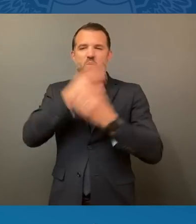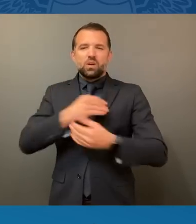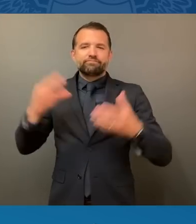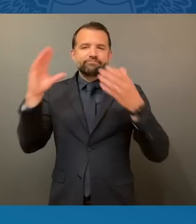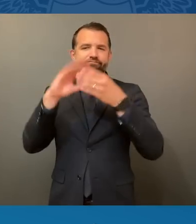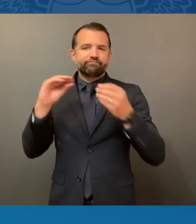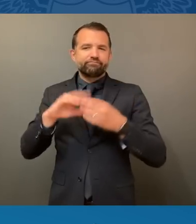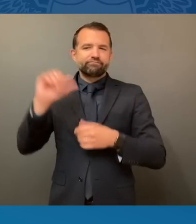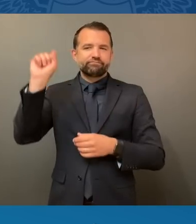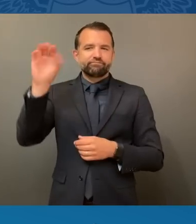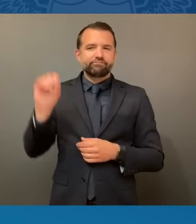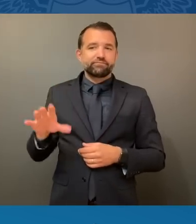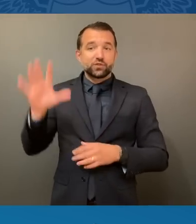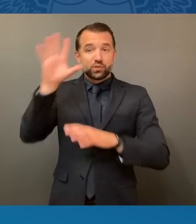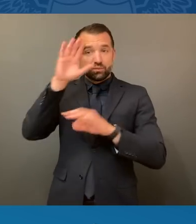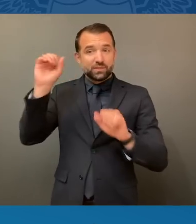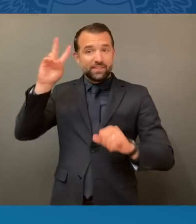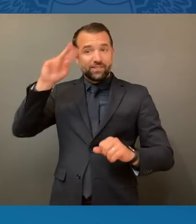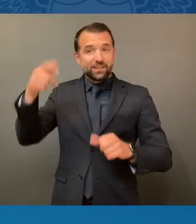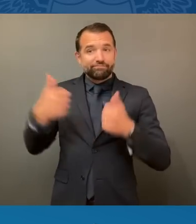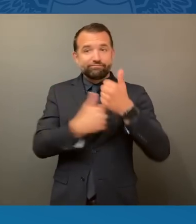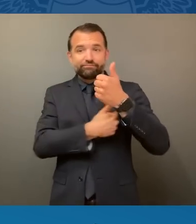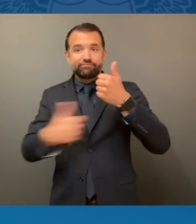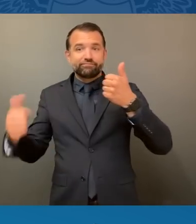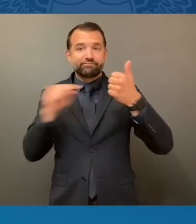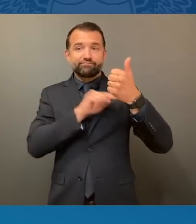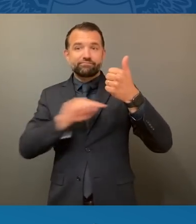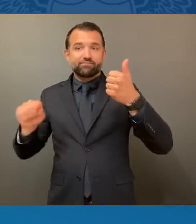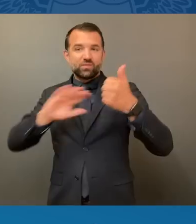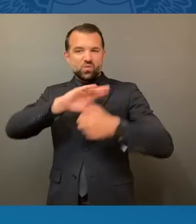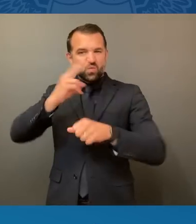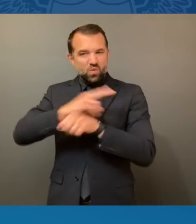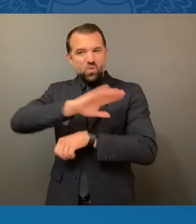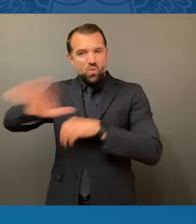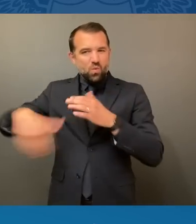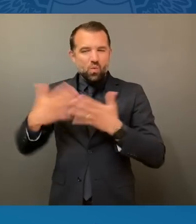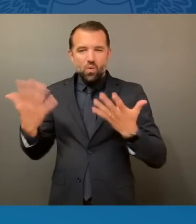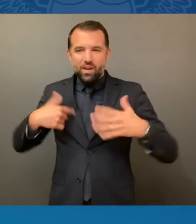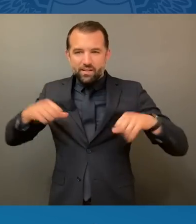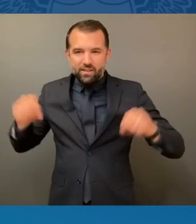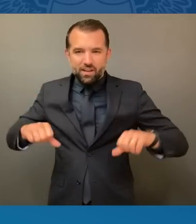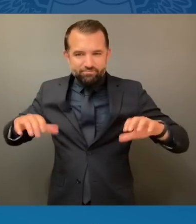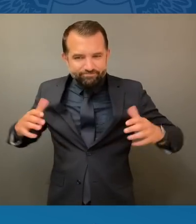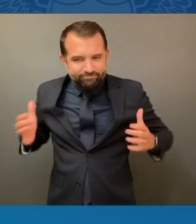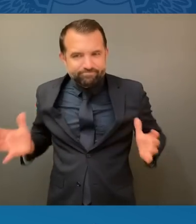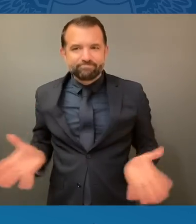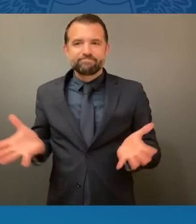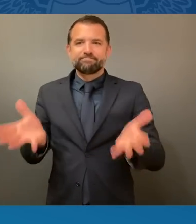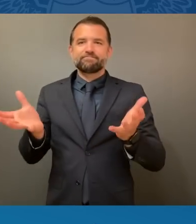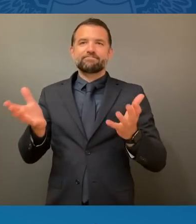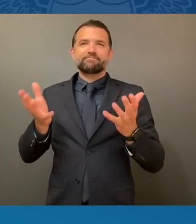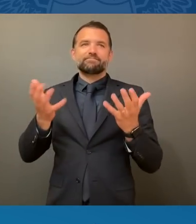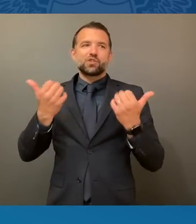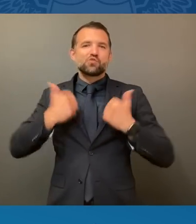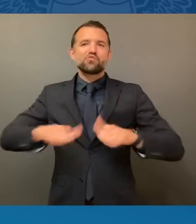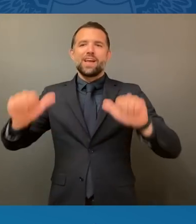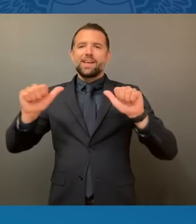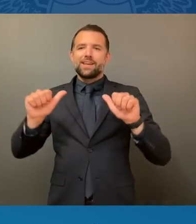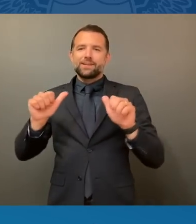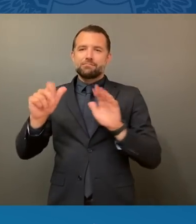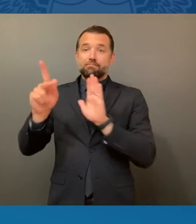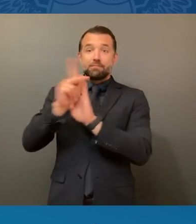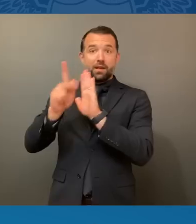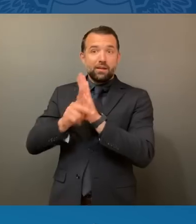will use all the tools in our power to continue to applaud policies